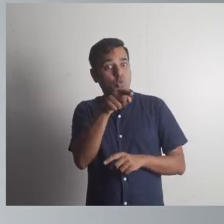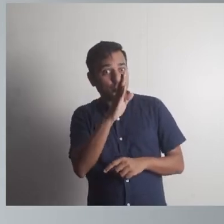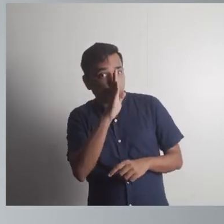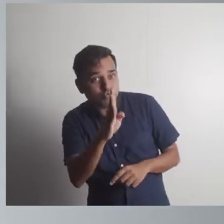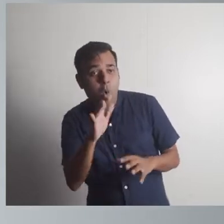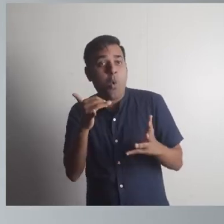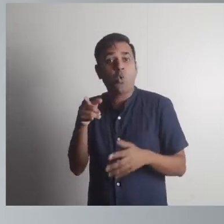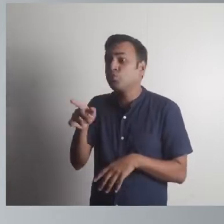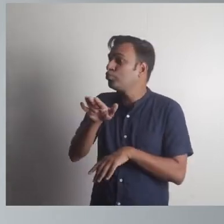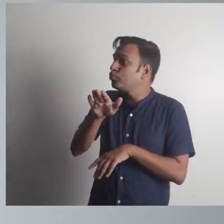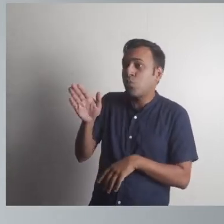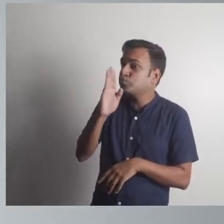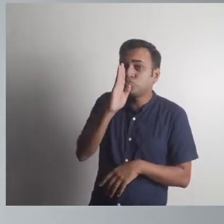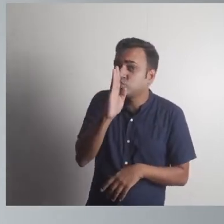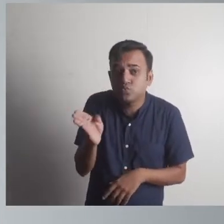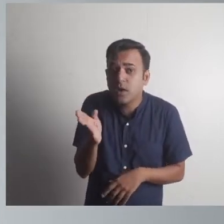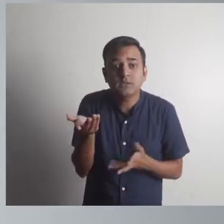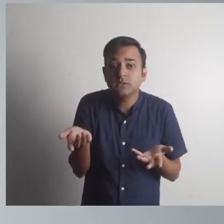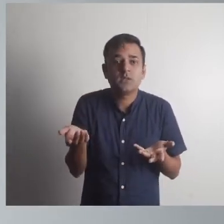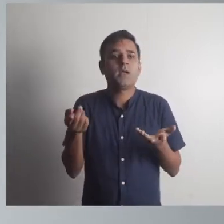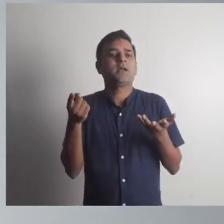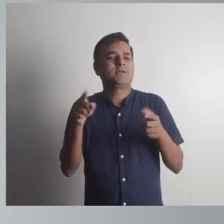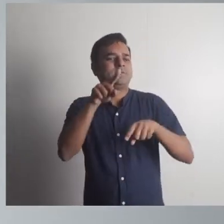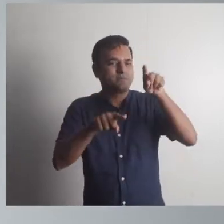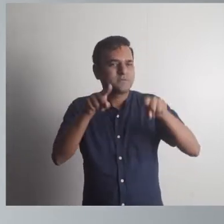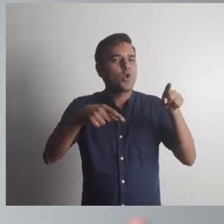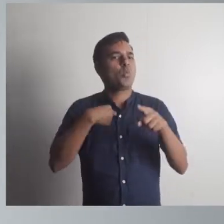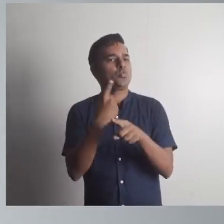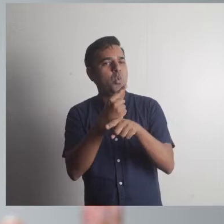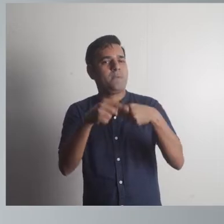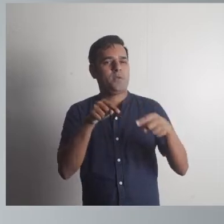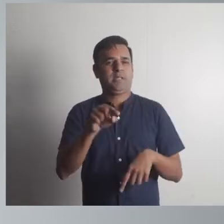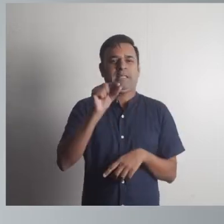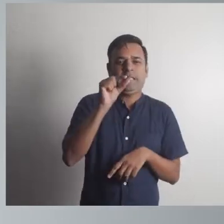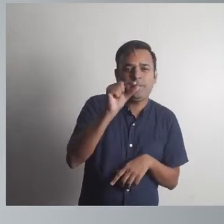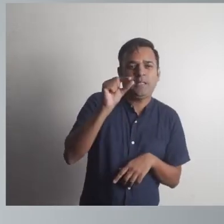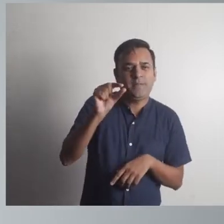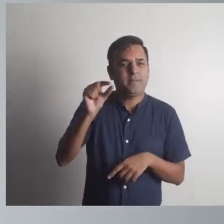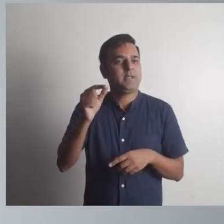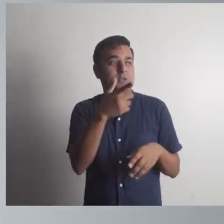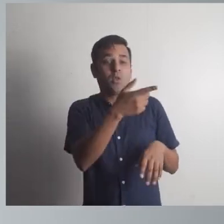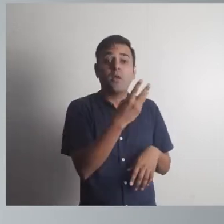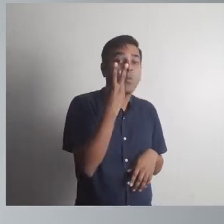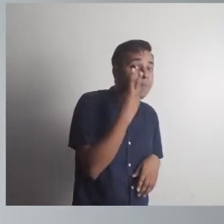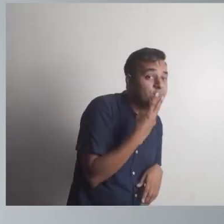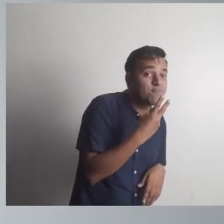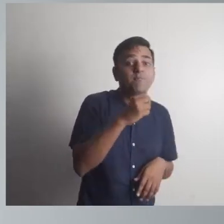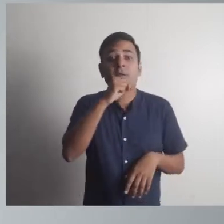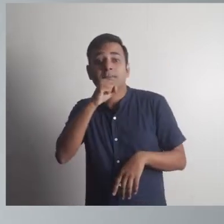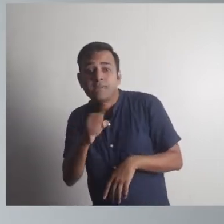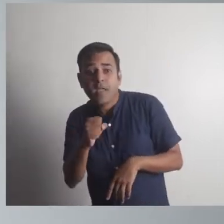while, whether you're male or female, whether you identify as woman or man, all of these different kinds of